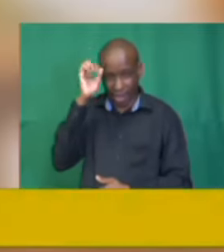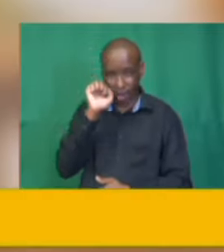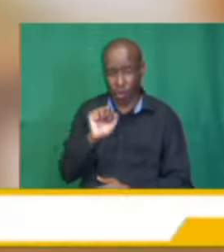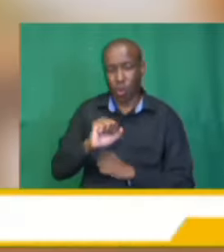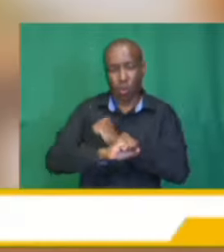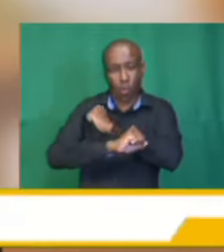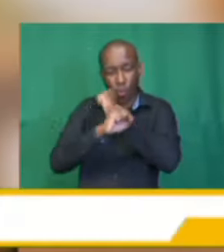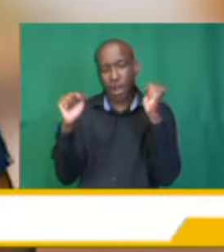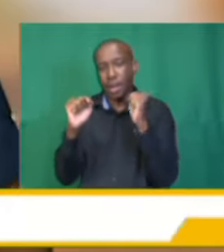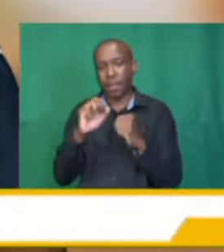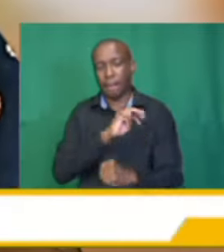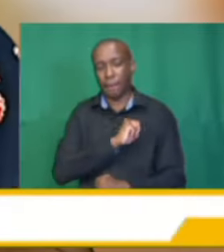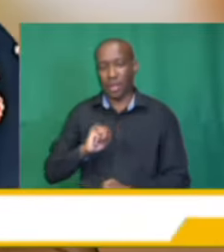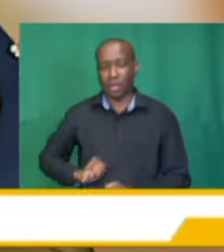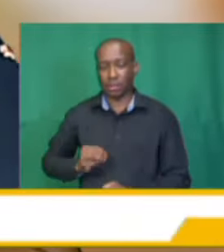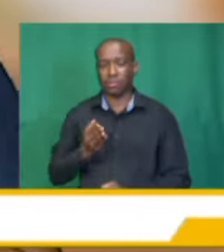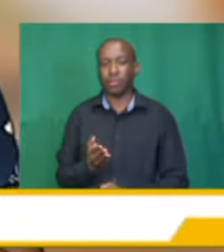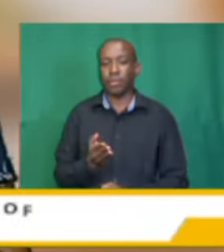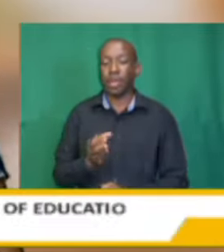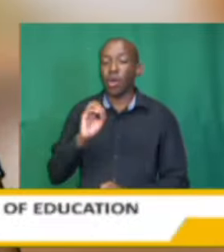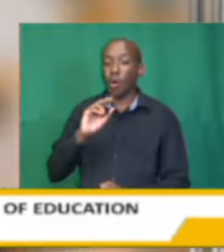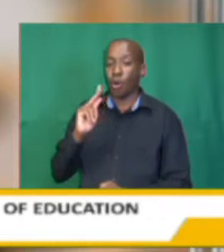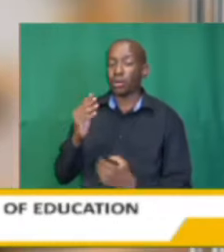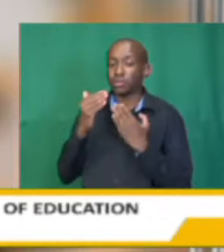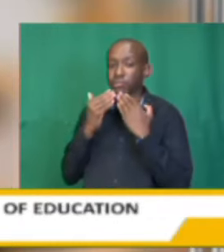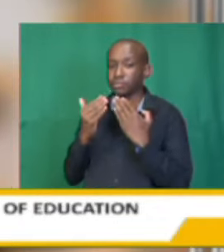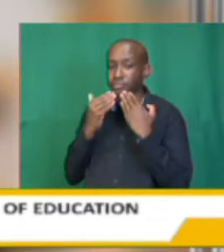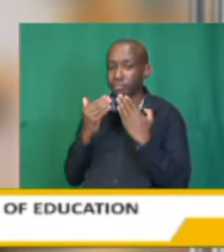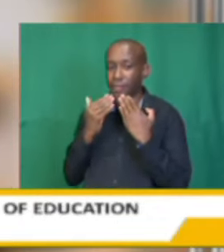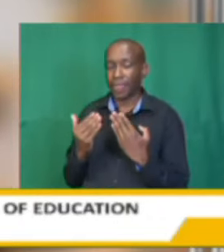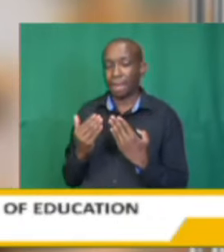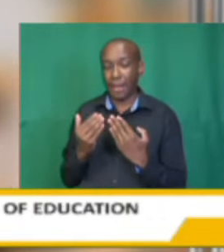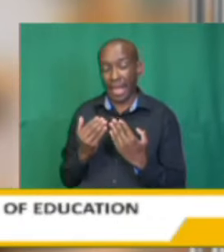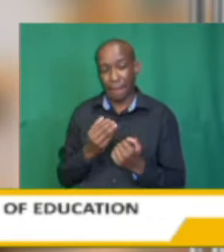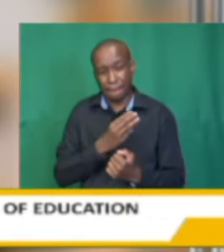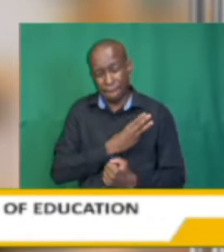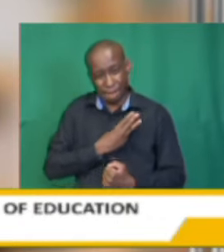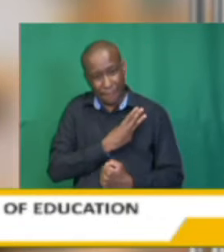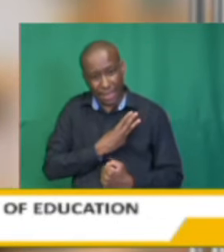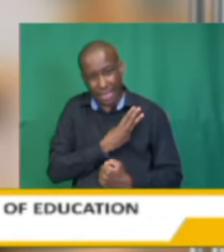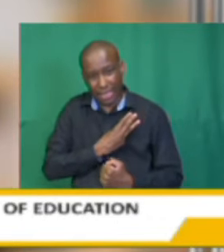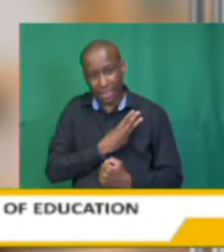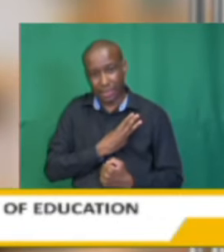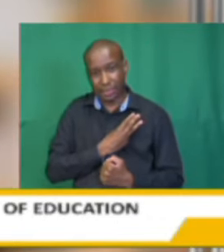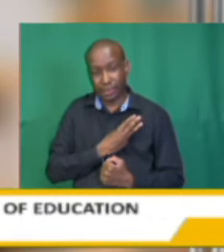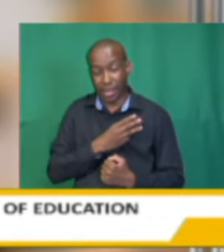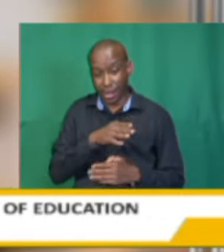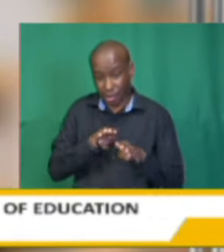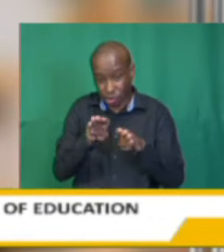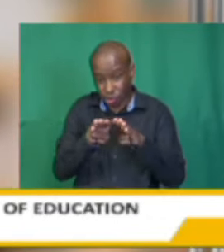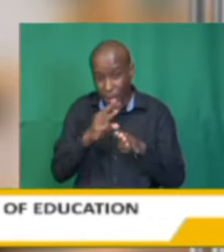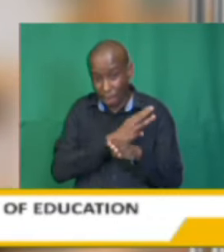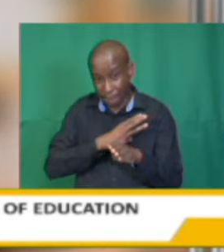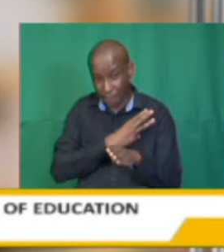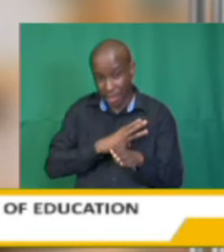was the Messiah. Okay, thank you very much. A kind request or to you viewers, please